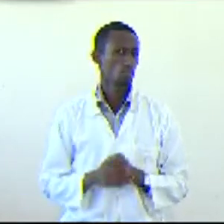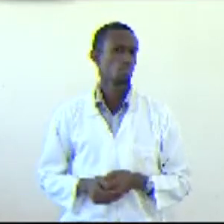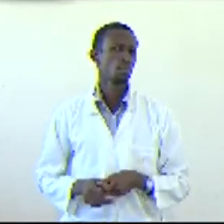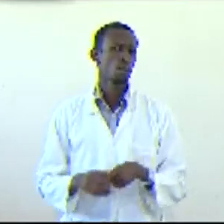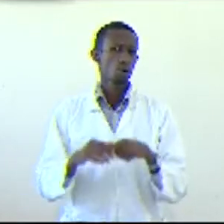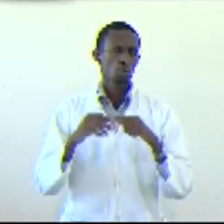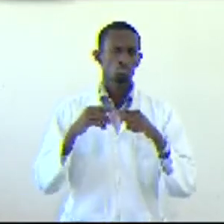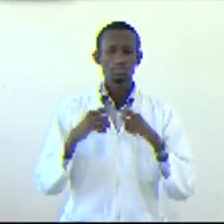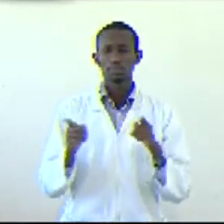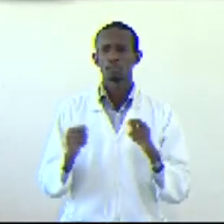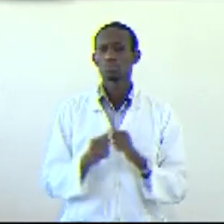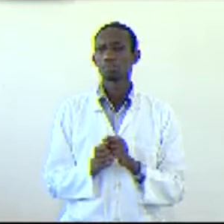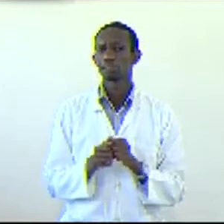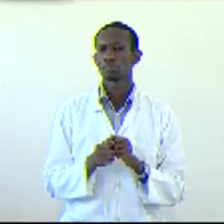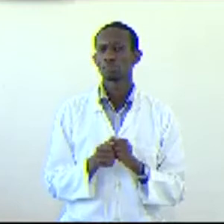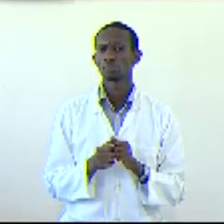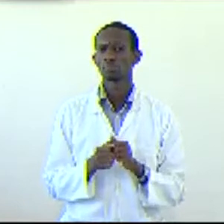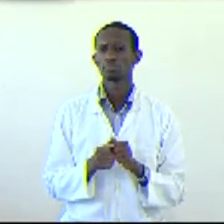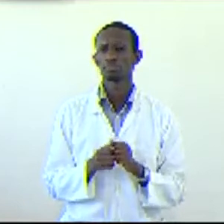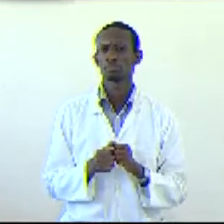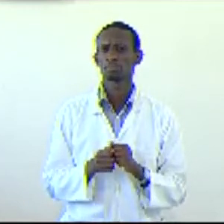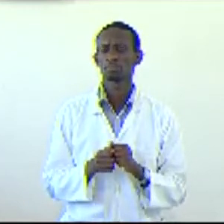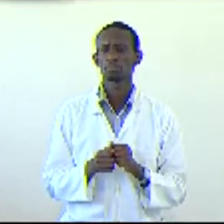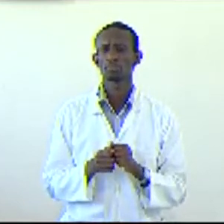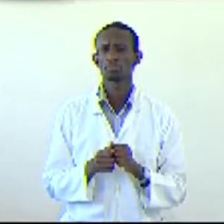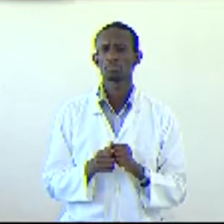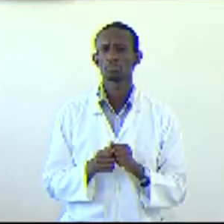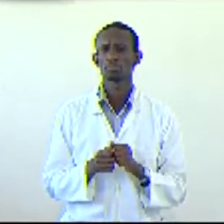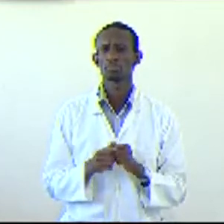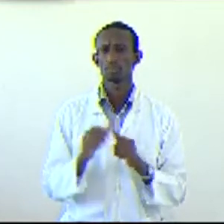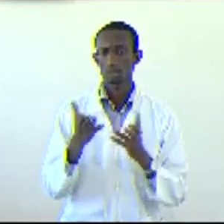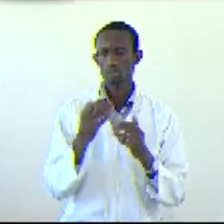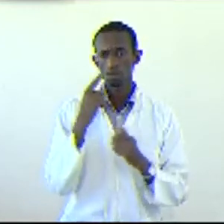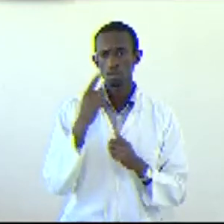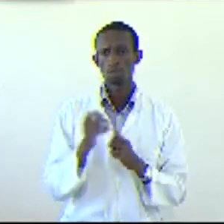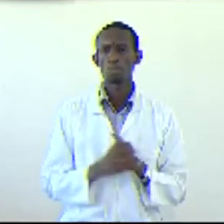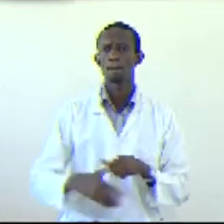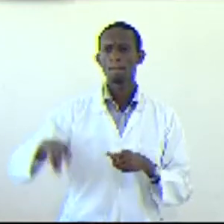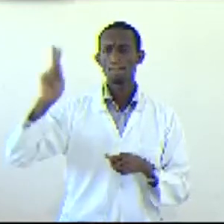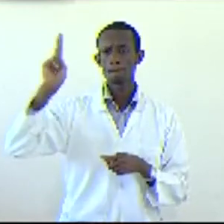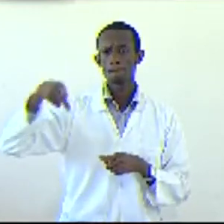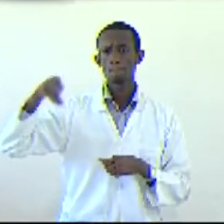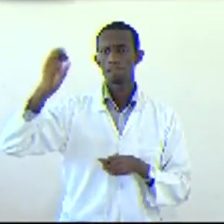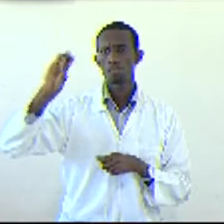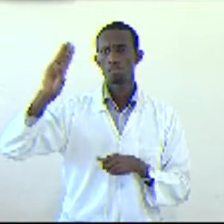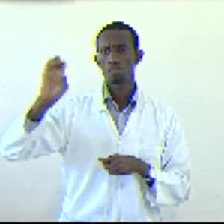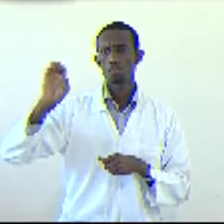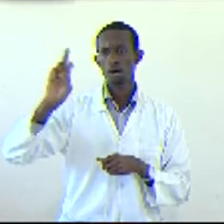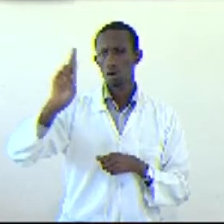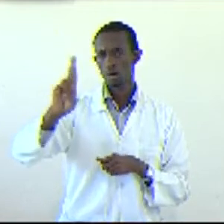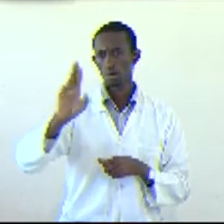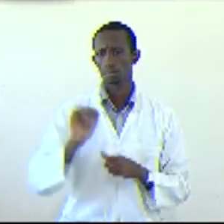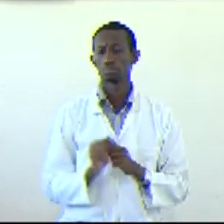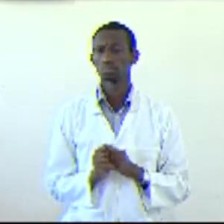as P, and then let's put the arrow here. So I will now tell you why. So it